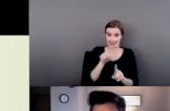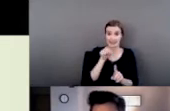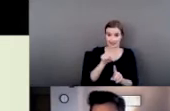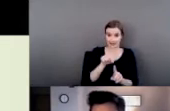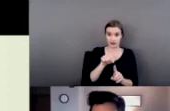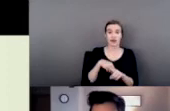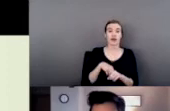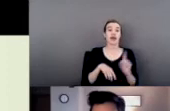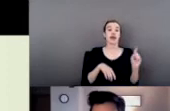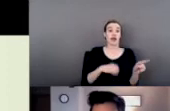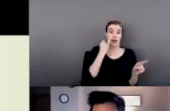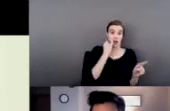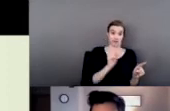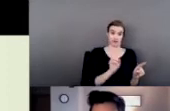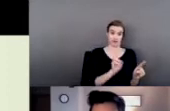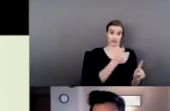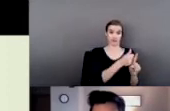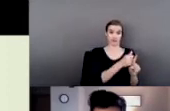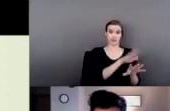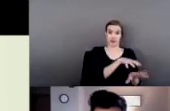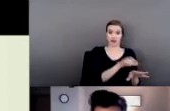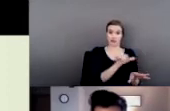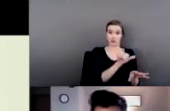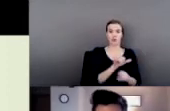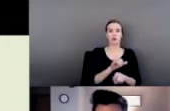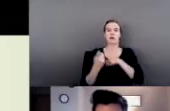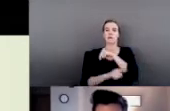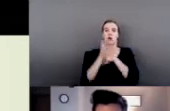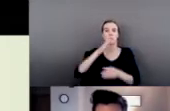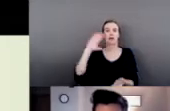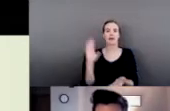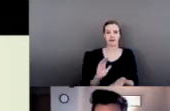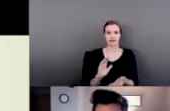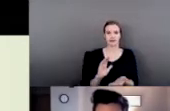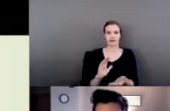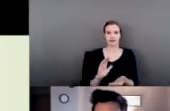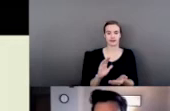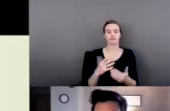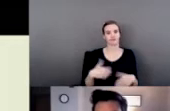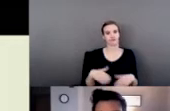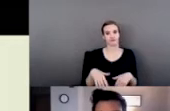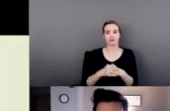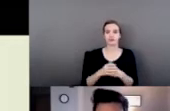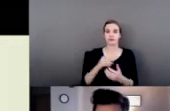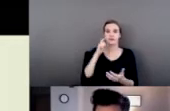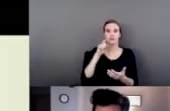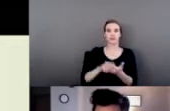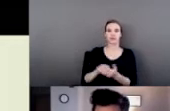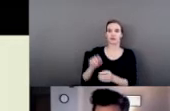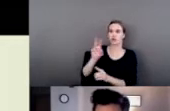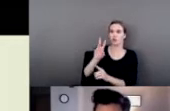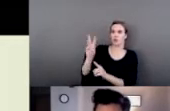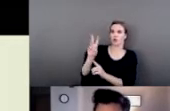was also Native. So you can see how the ways of the Western world just, you